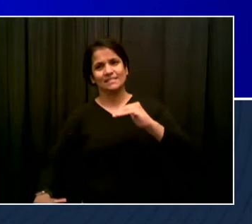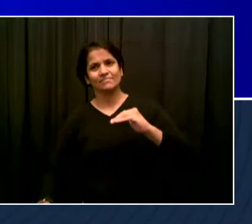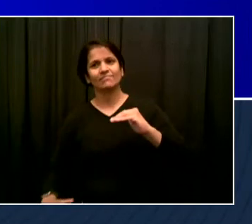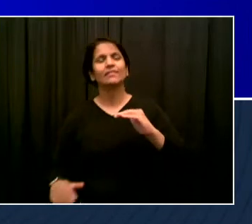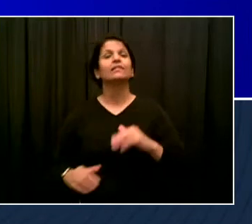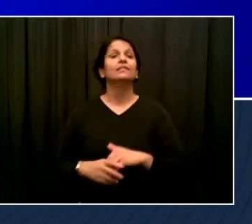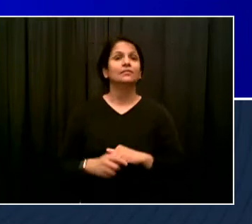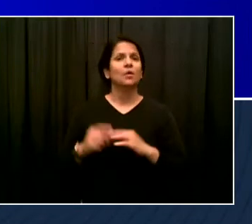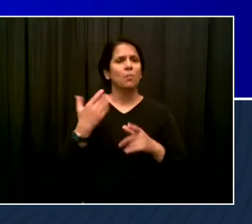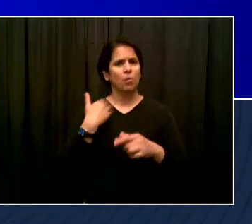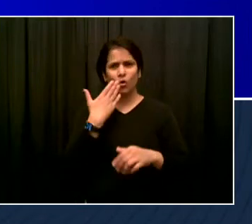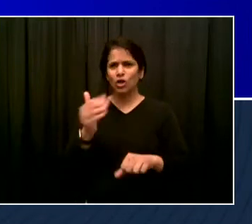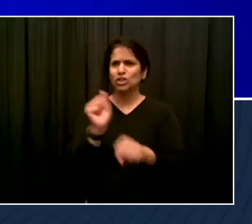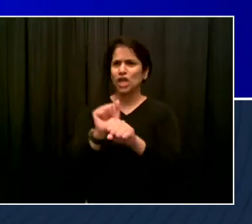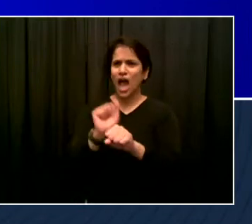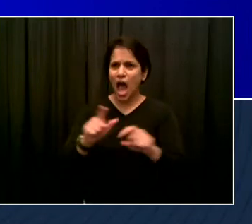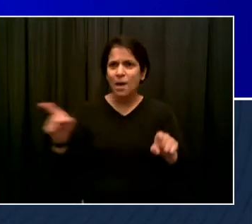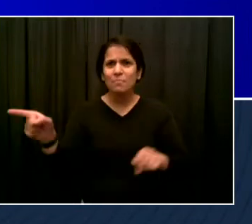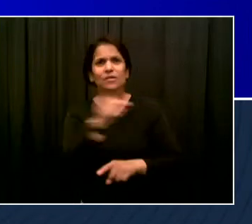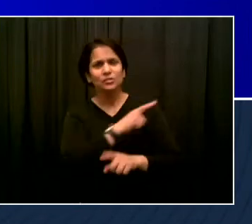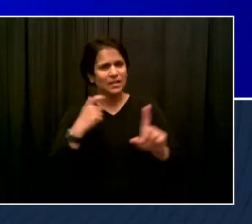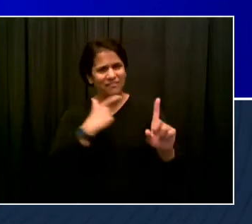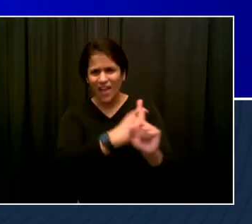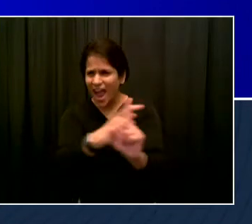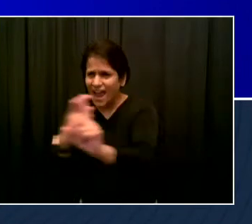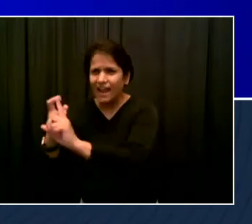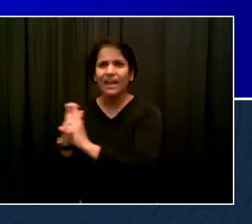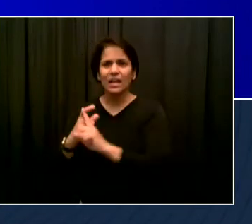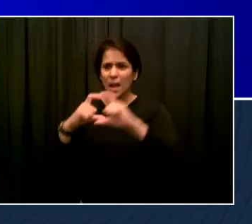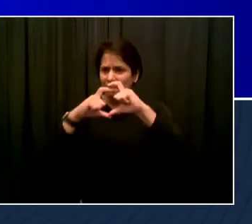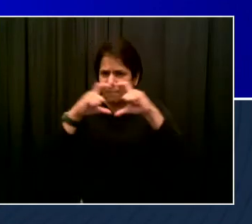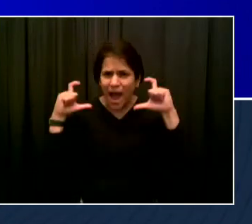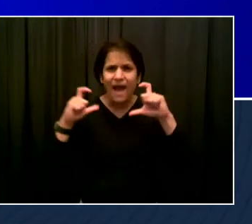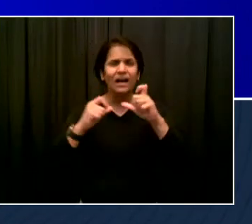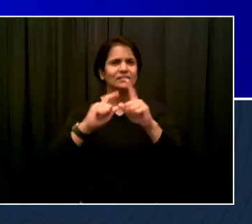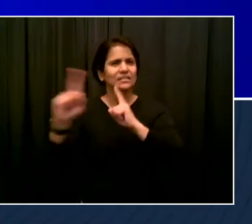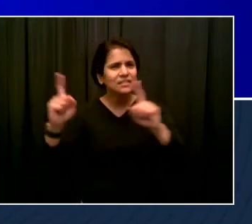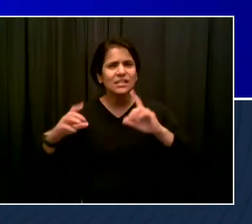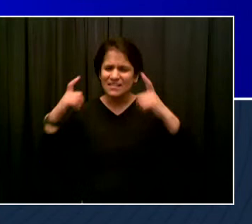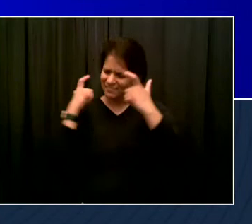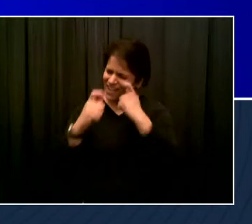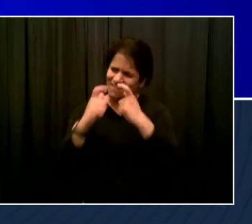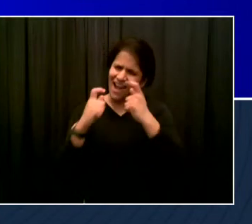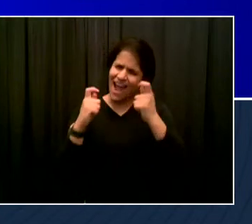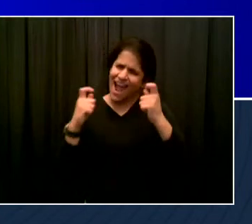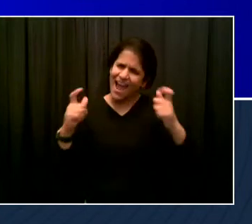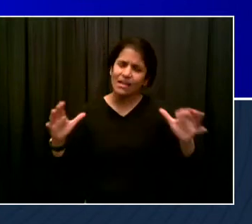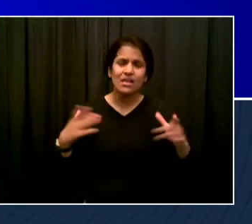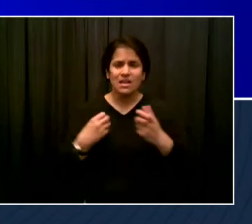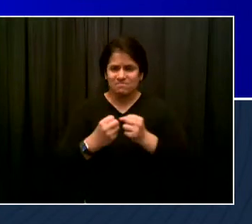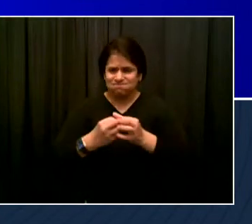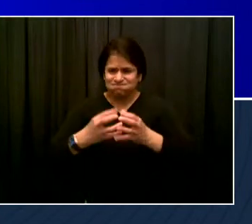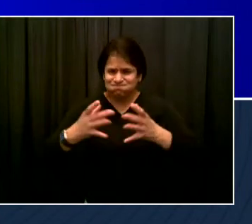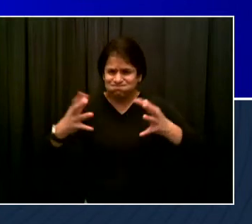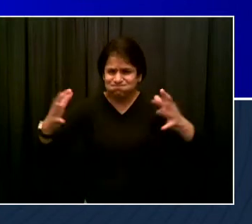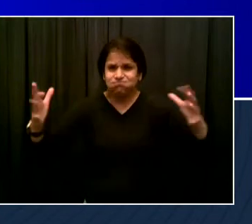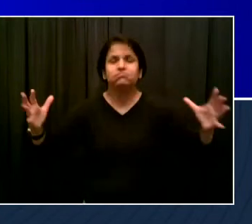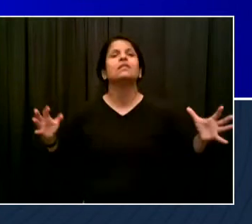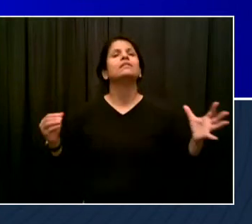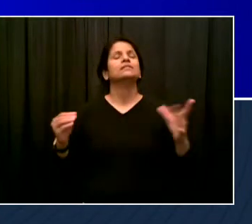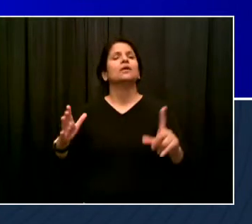number of vaccinations so far, let's finish the mission, and you can help today by going out and getting vaccinated